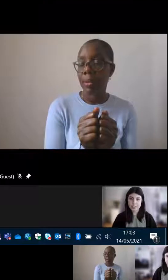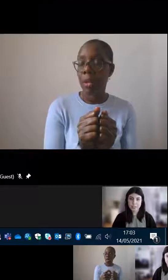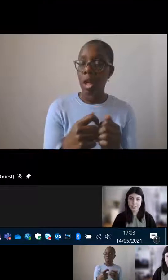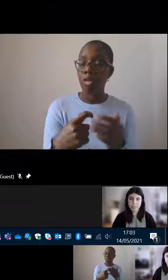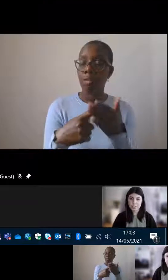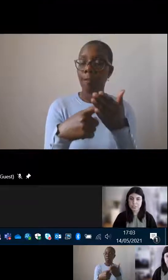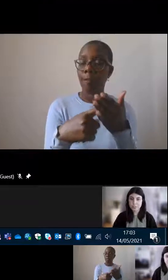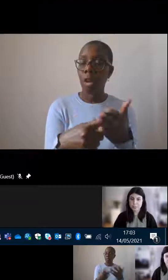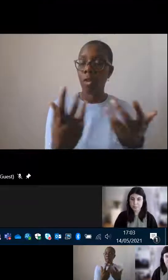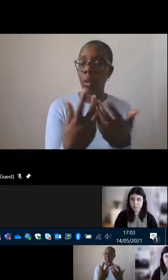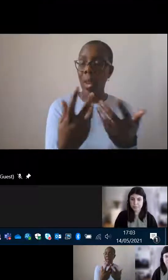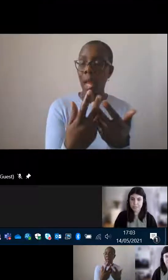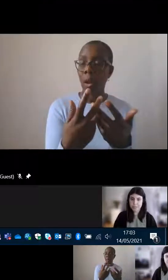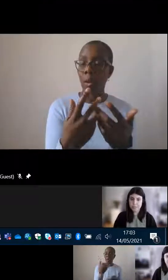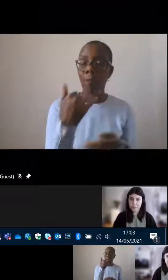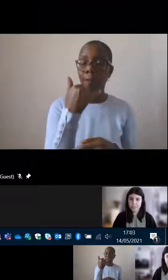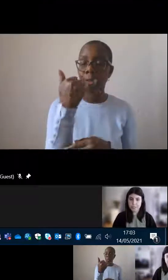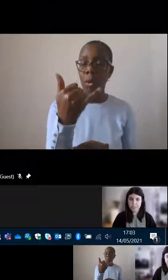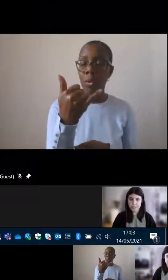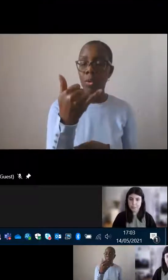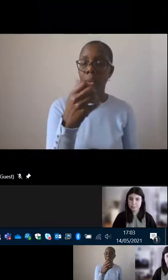on 0207